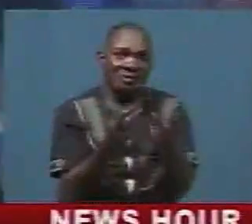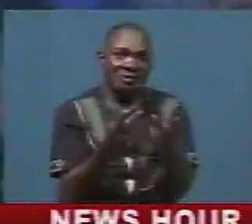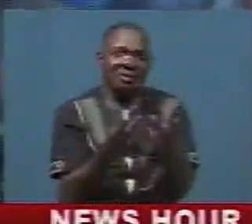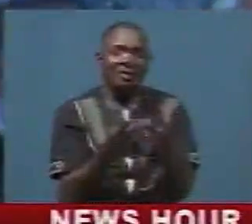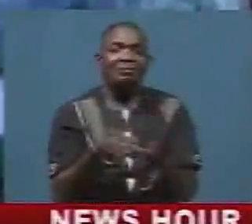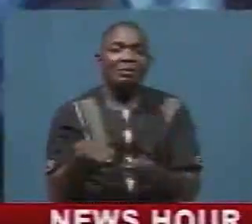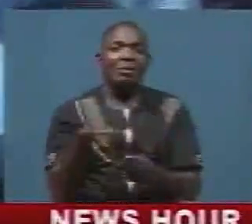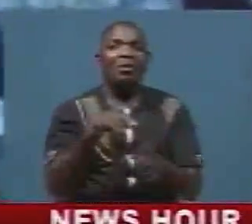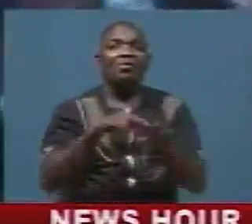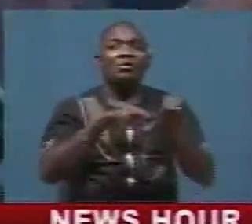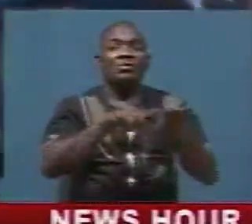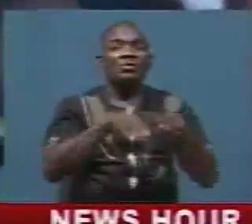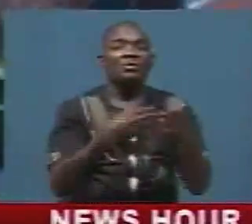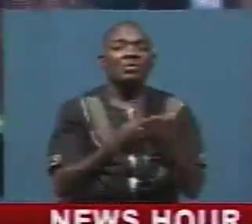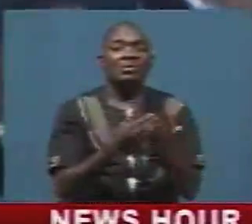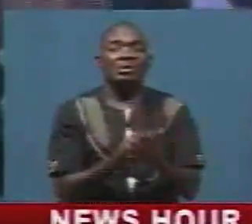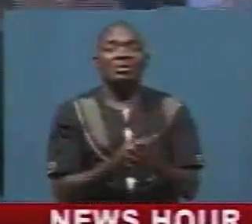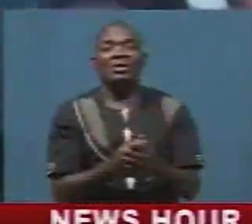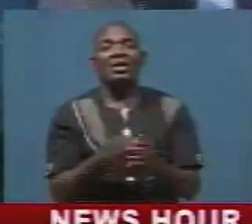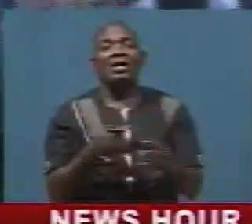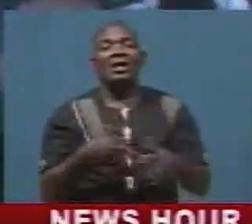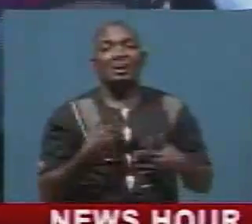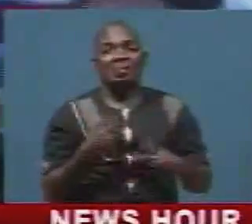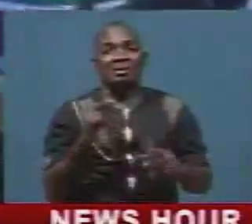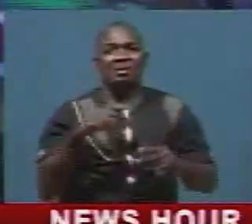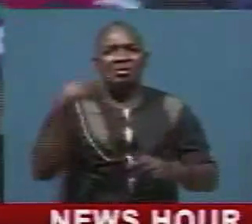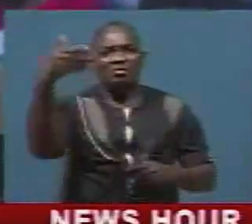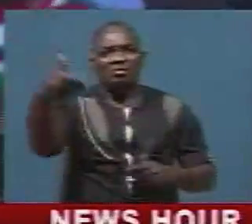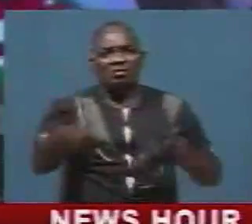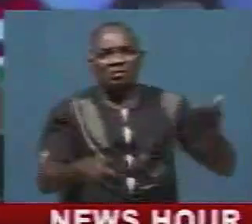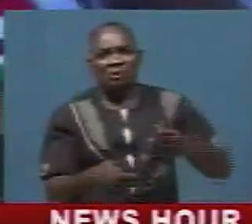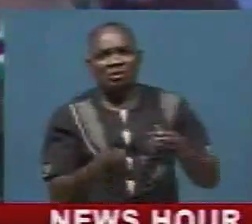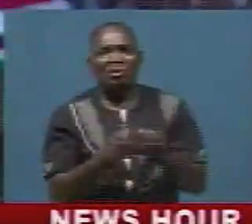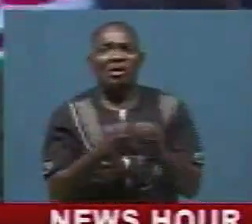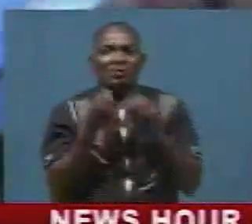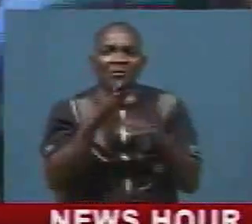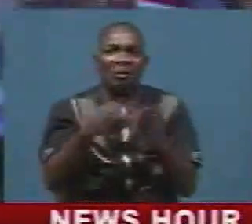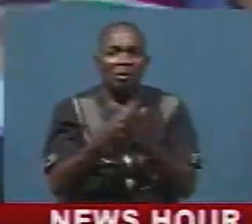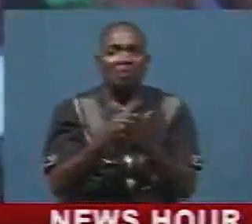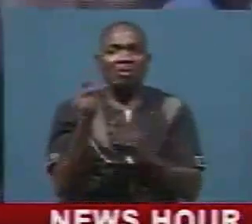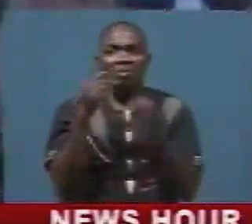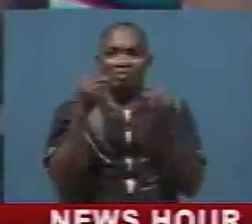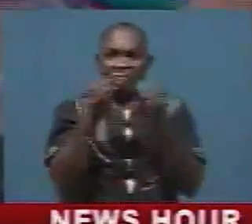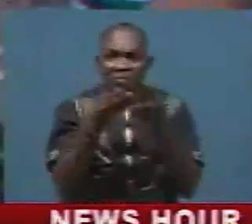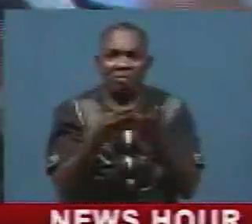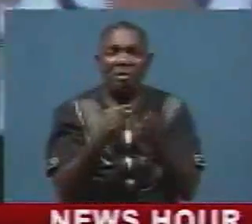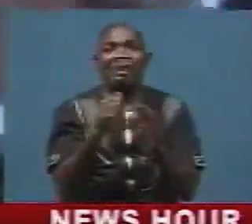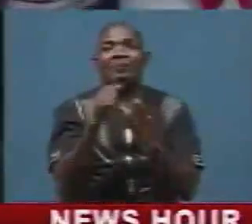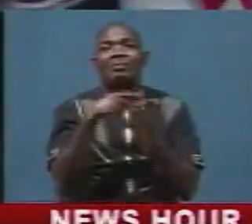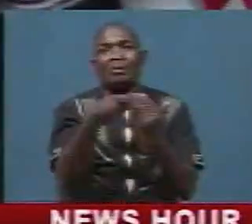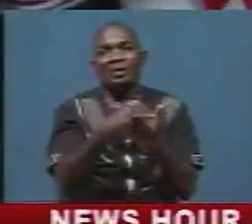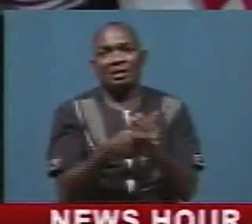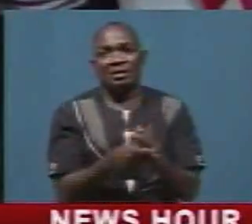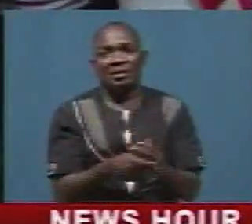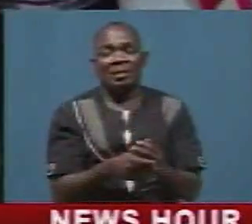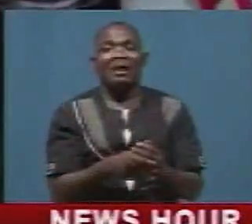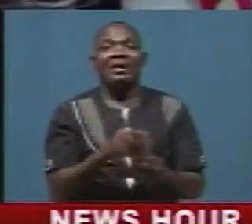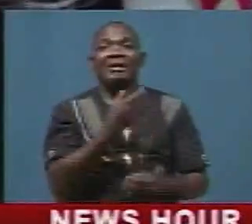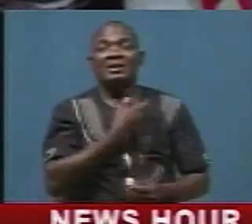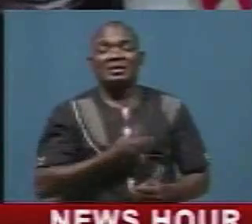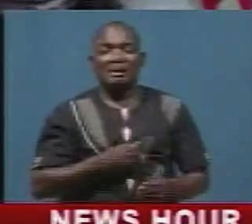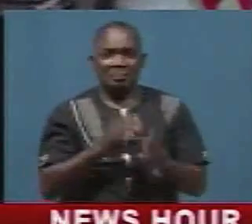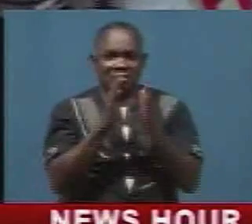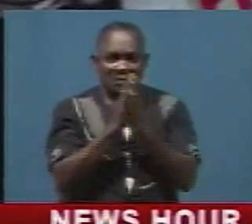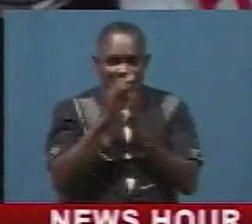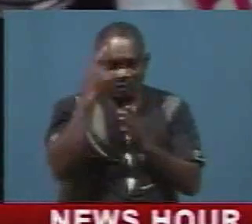all regions. They were grateful for the warm reception and informed the gathering of their agenda. The chiefs prayed for